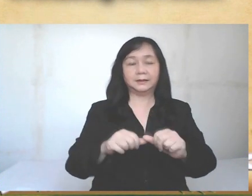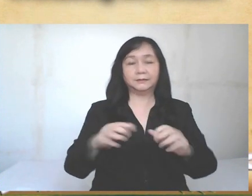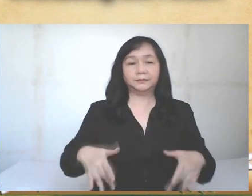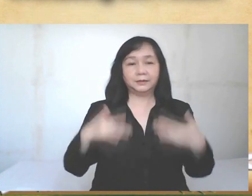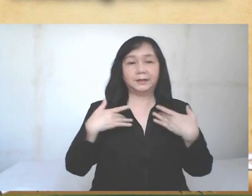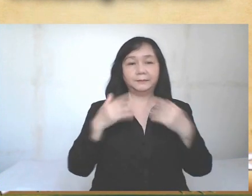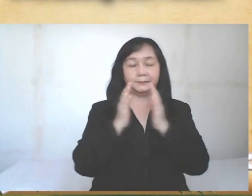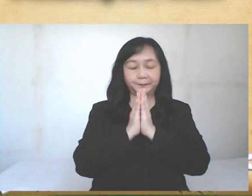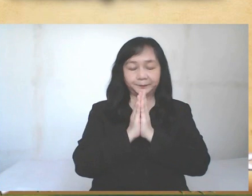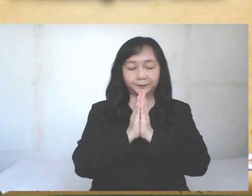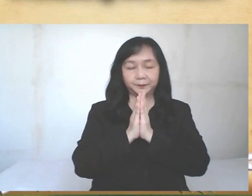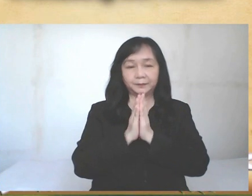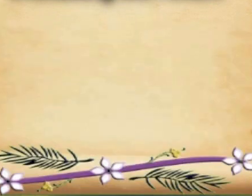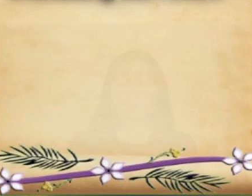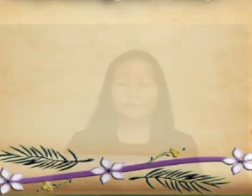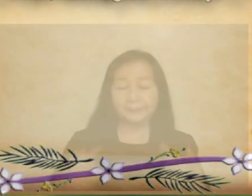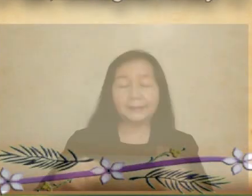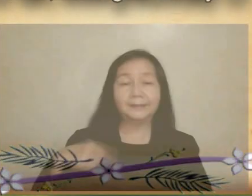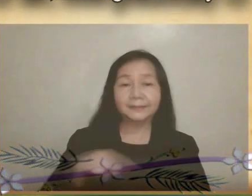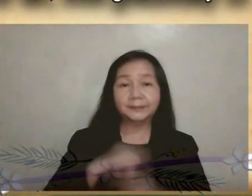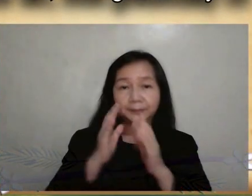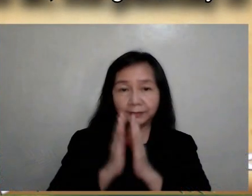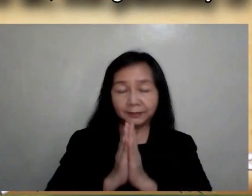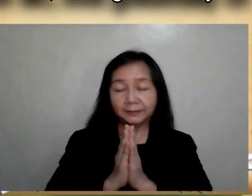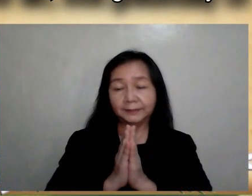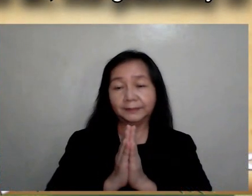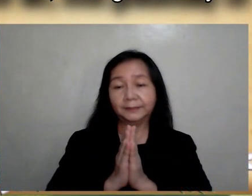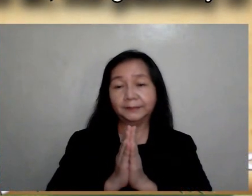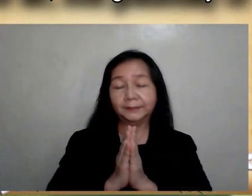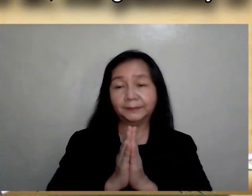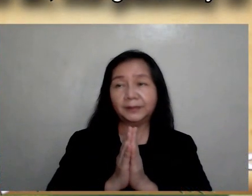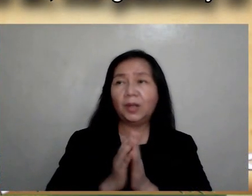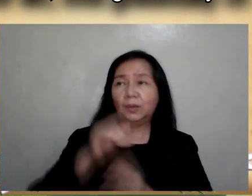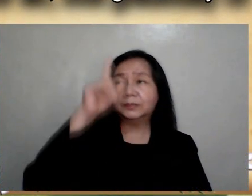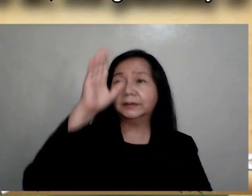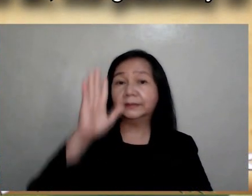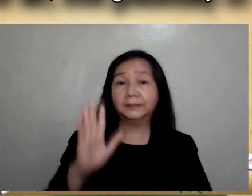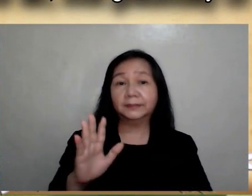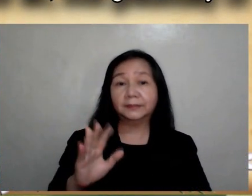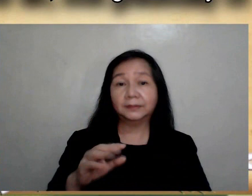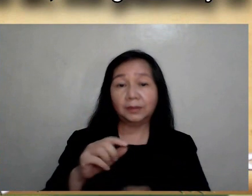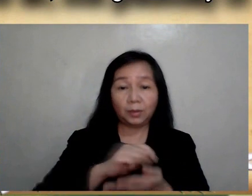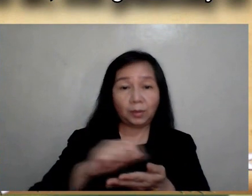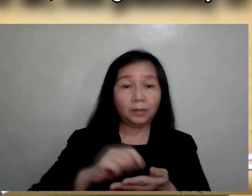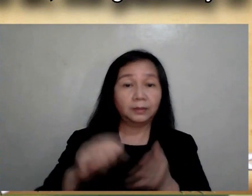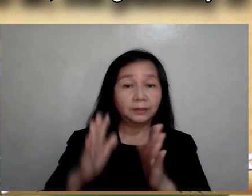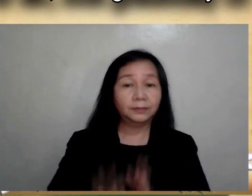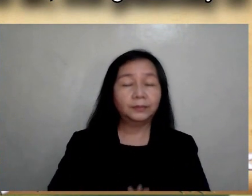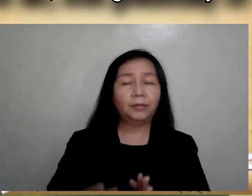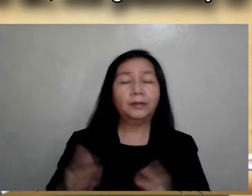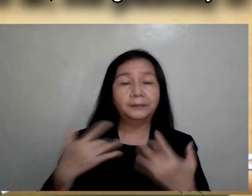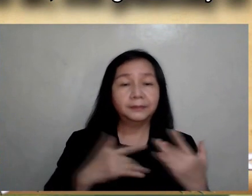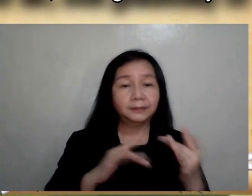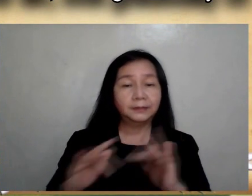to everlasting life. Amen. Let us pray. O God, author of every